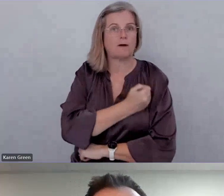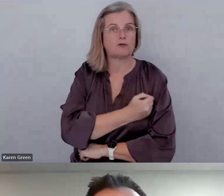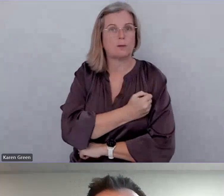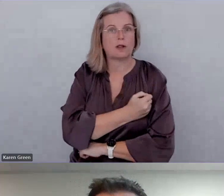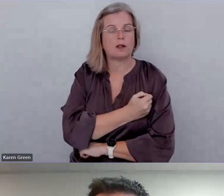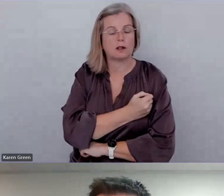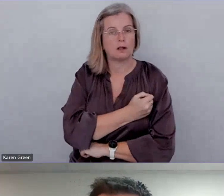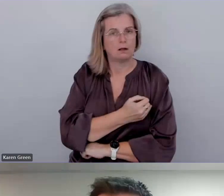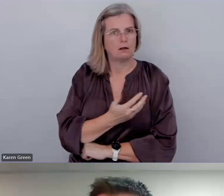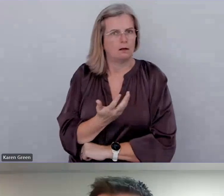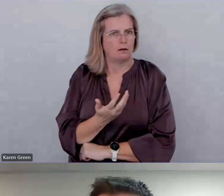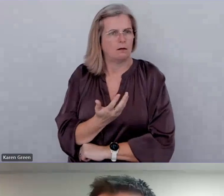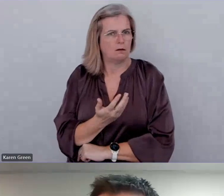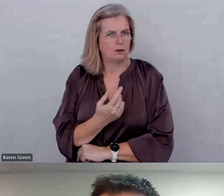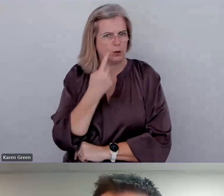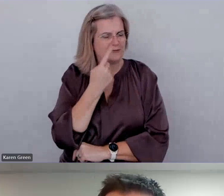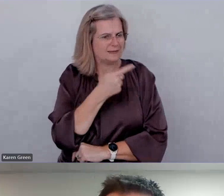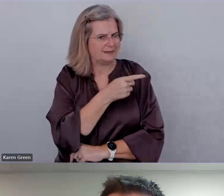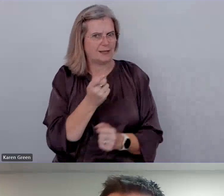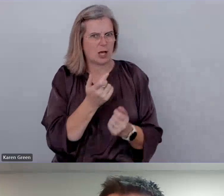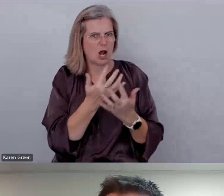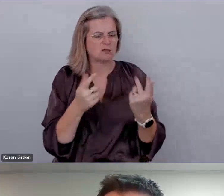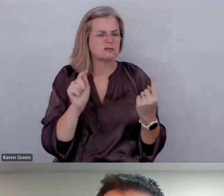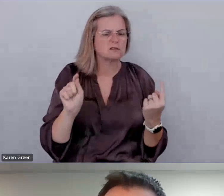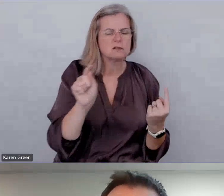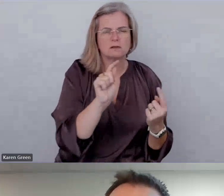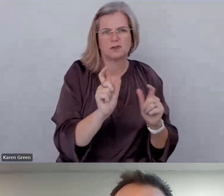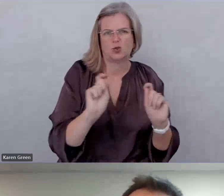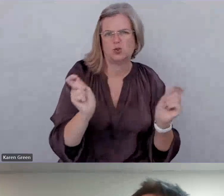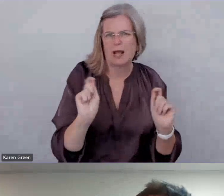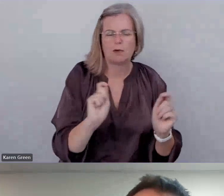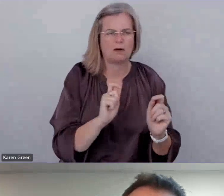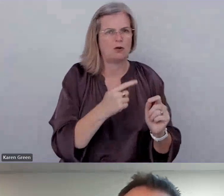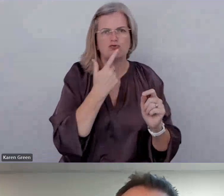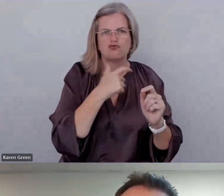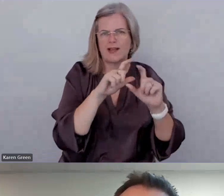abuse, and you see it quite a lot in various different sort of tabloidy type press. Only